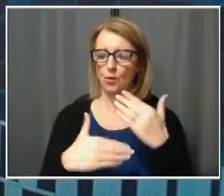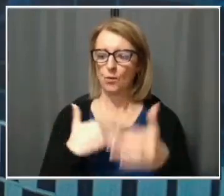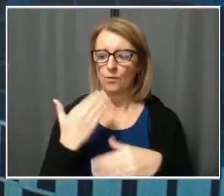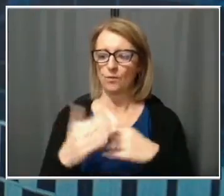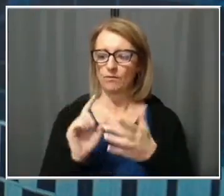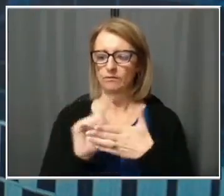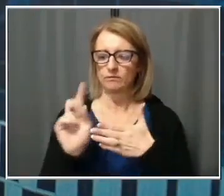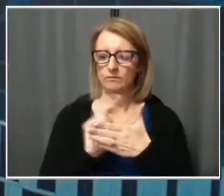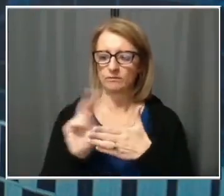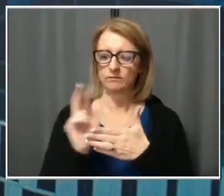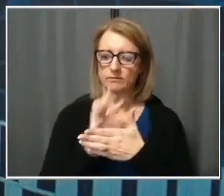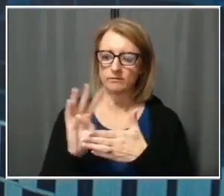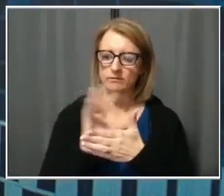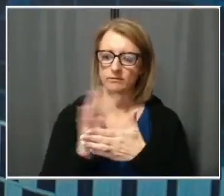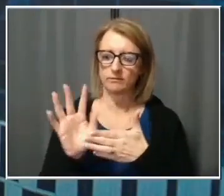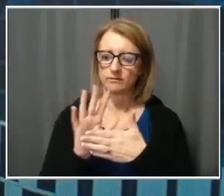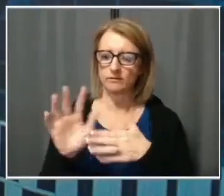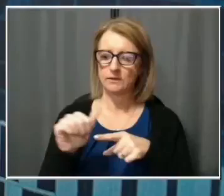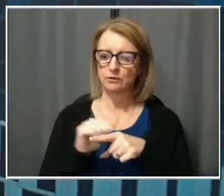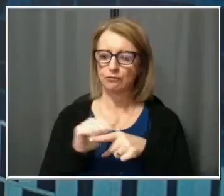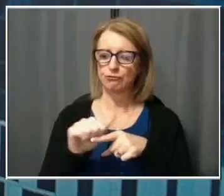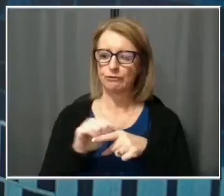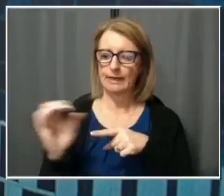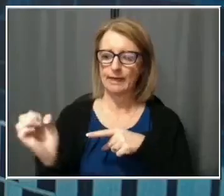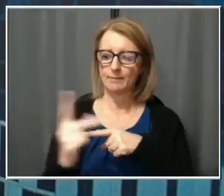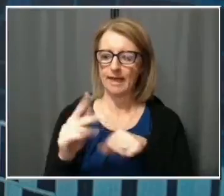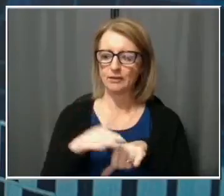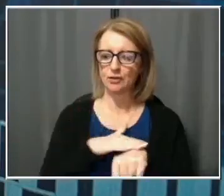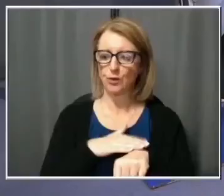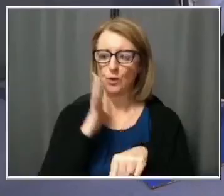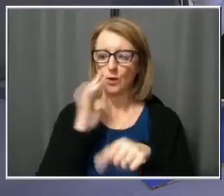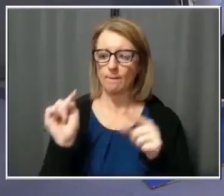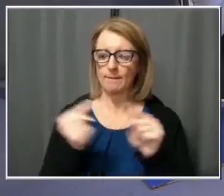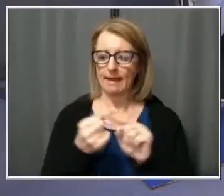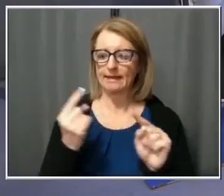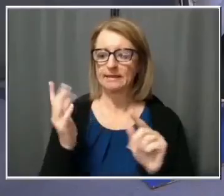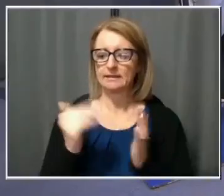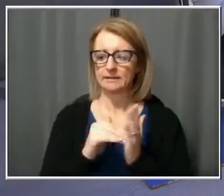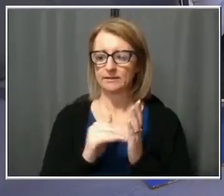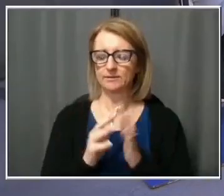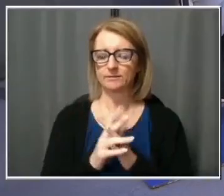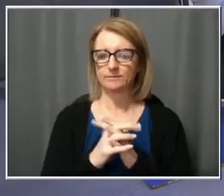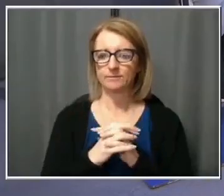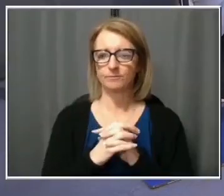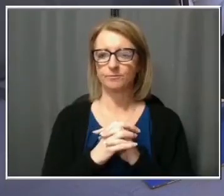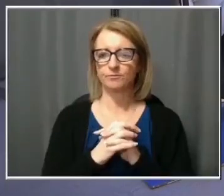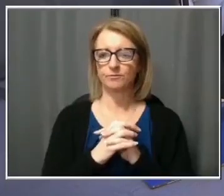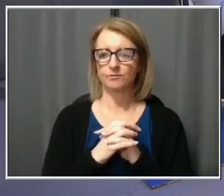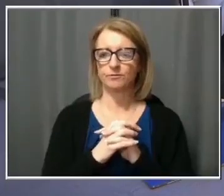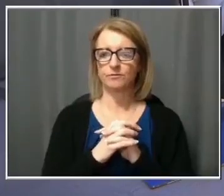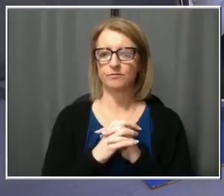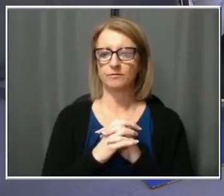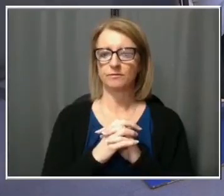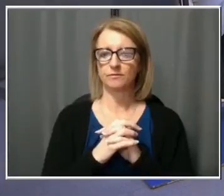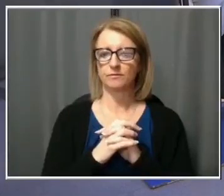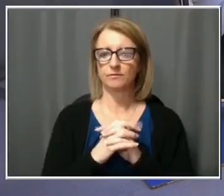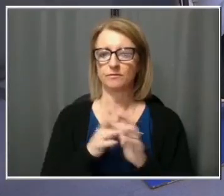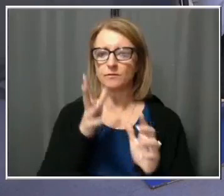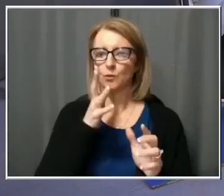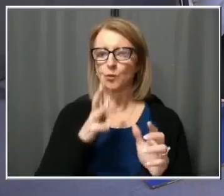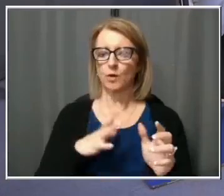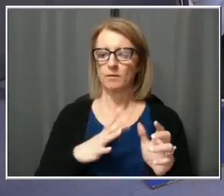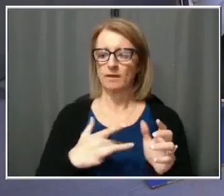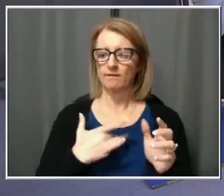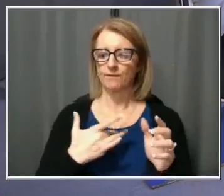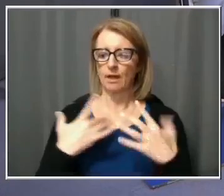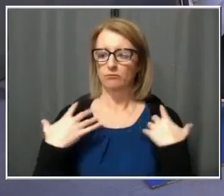and we have to increase the training load very slowly, or you're going to have return of your injury. Question about making women feel